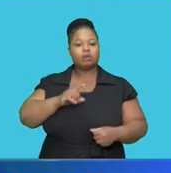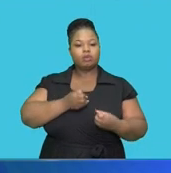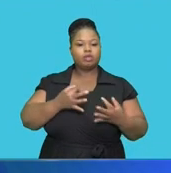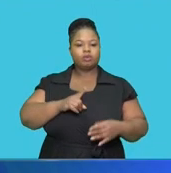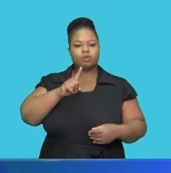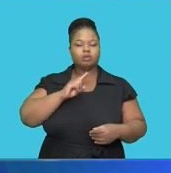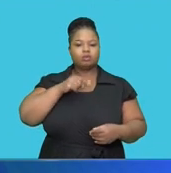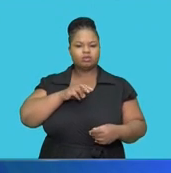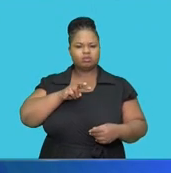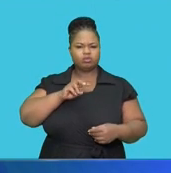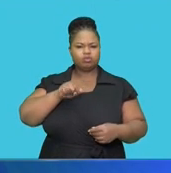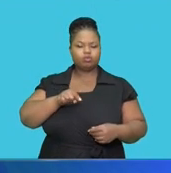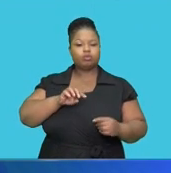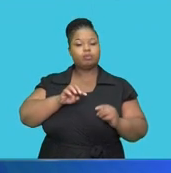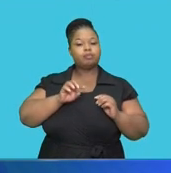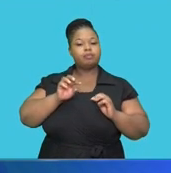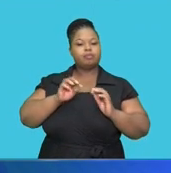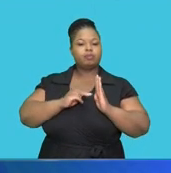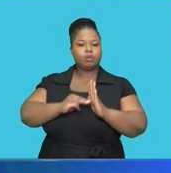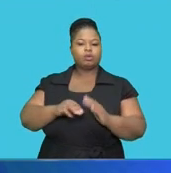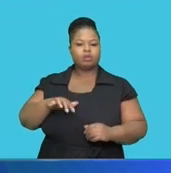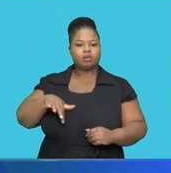20 tikolohong ya Lenasia fela.